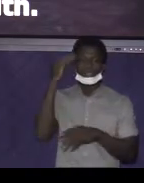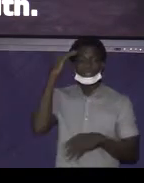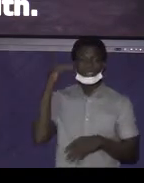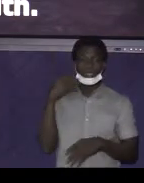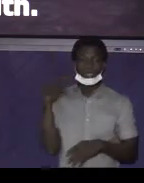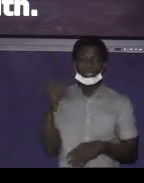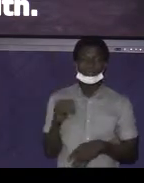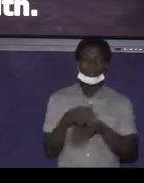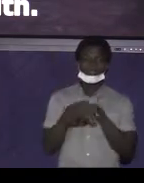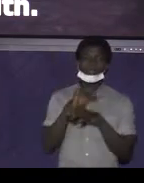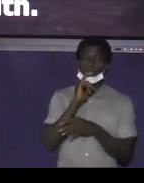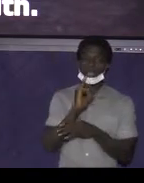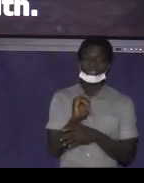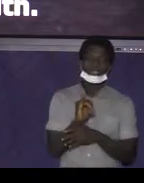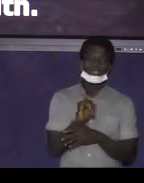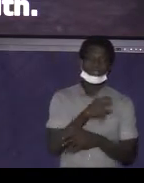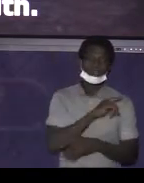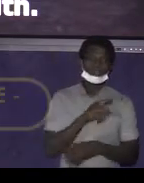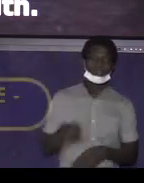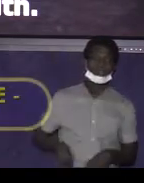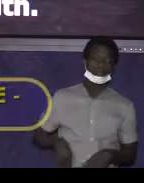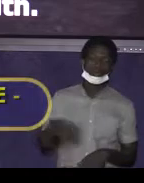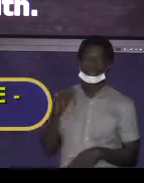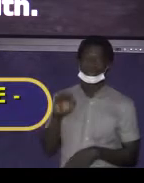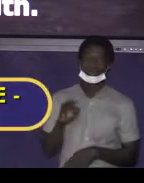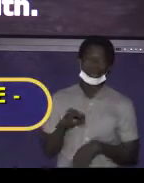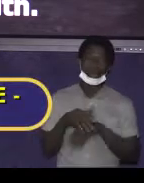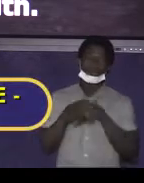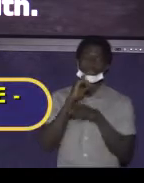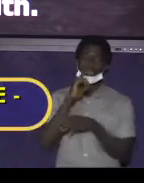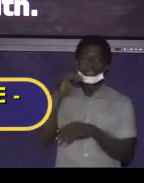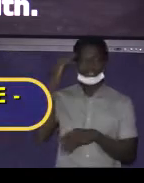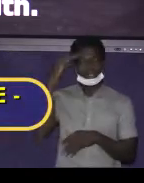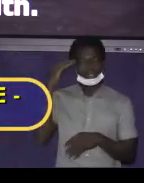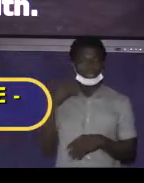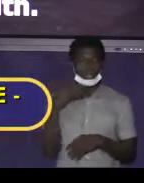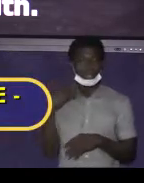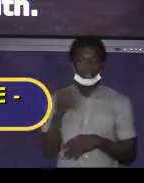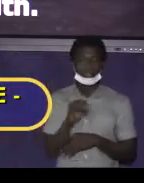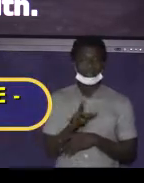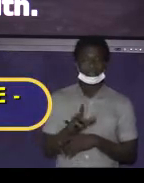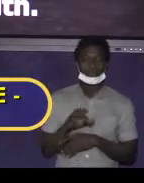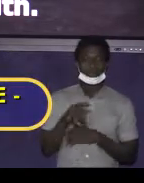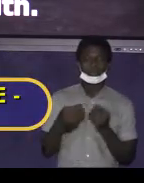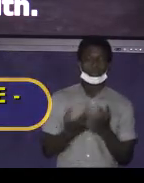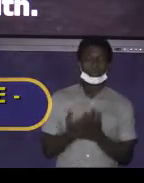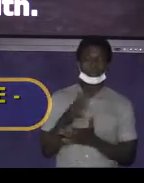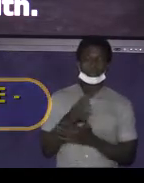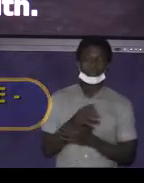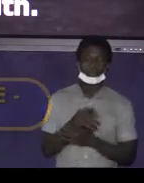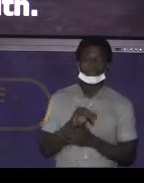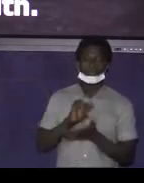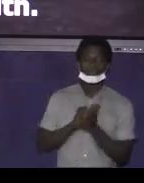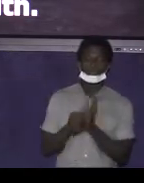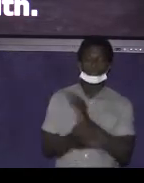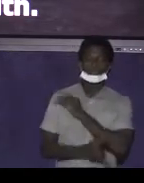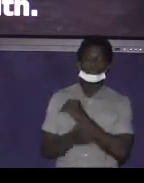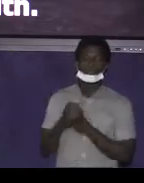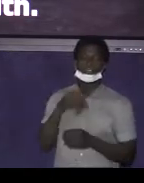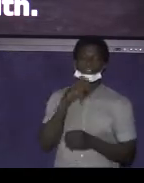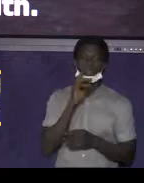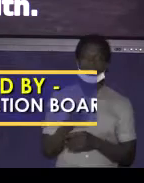the Commonwealth. We know we have some countries that were colonized by Britain. So